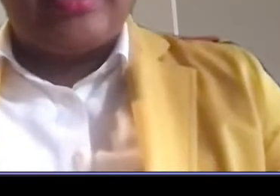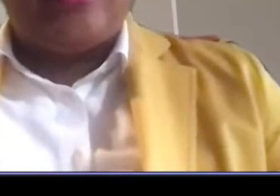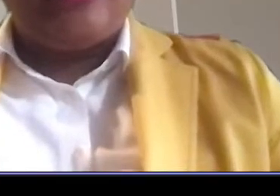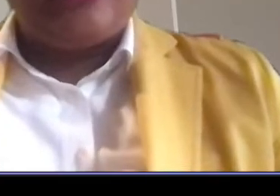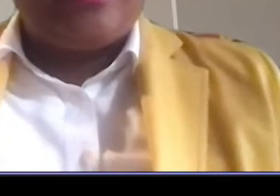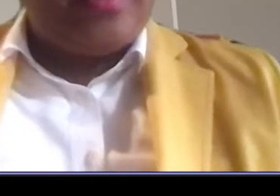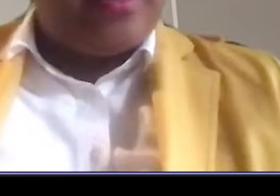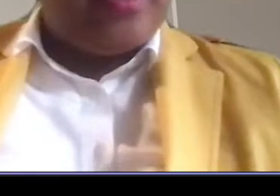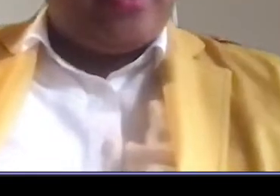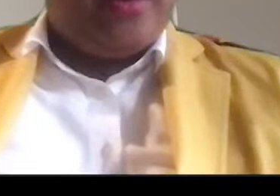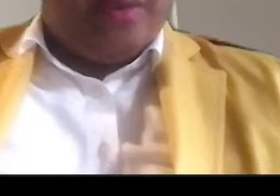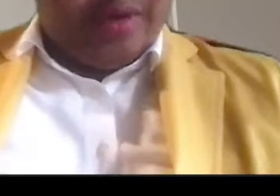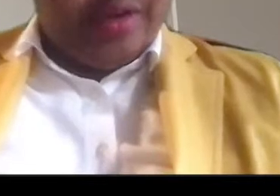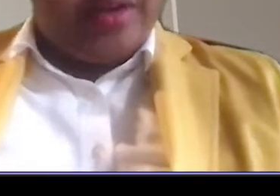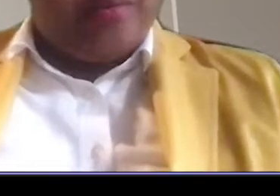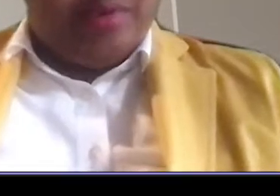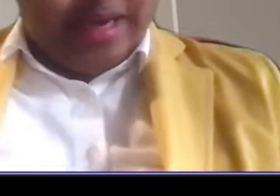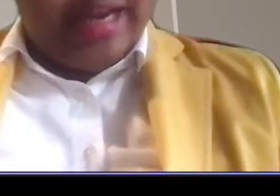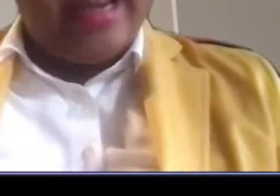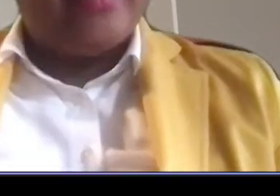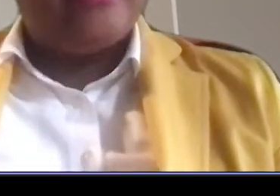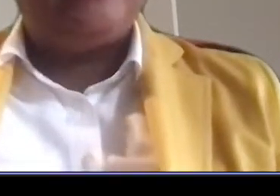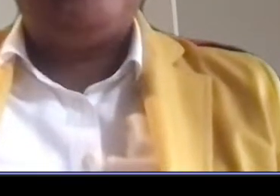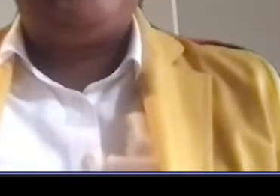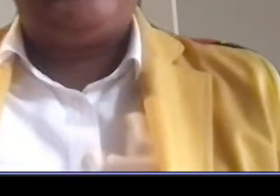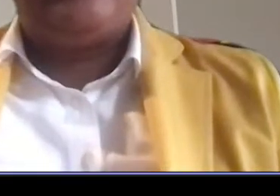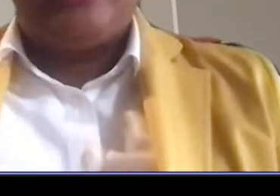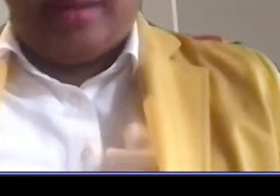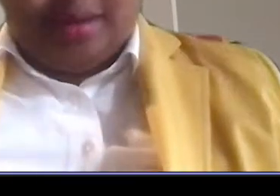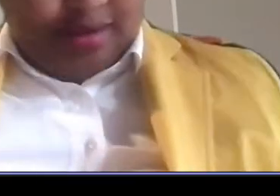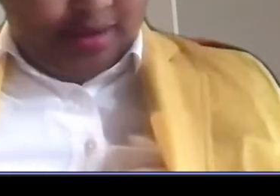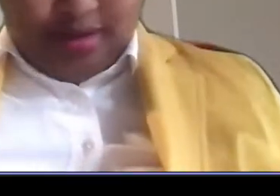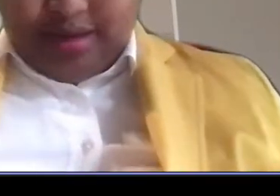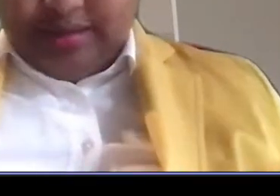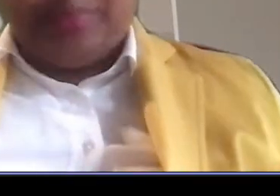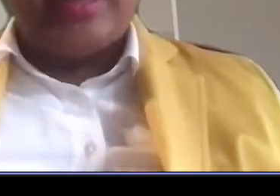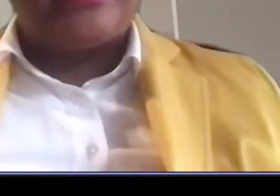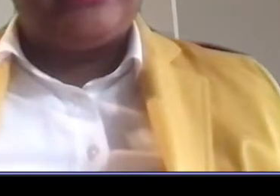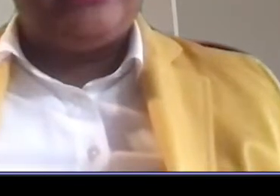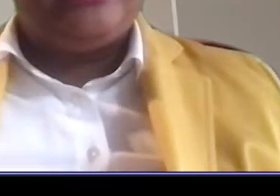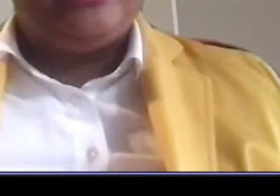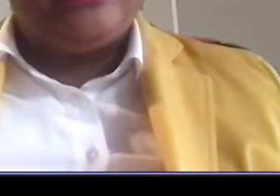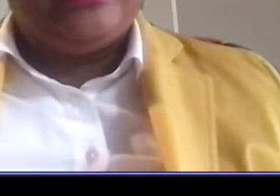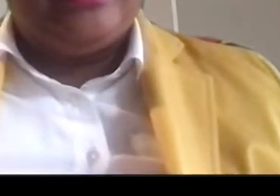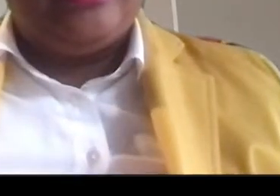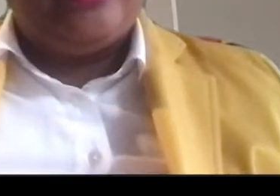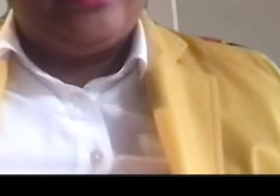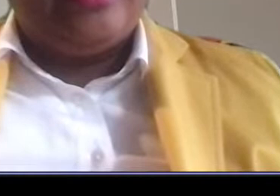Siyabonga sihlalo, Honorable Naya, it's a pity